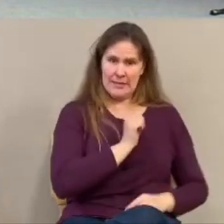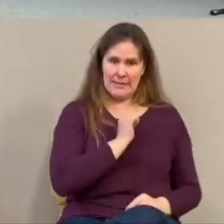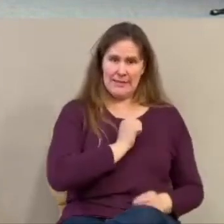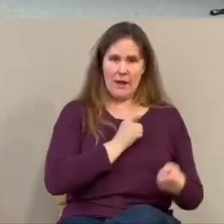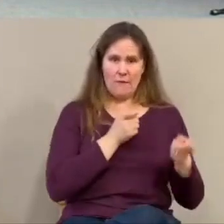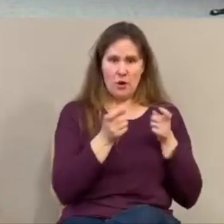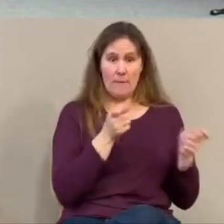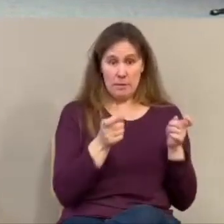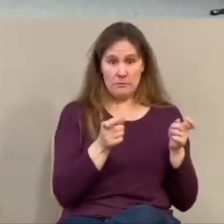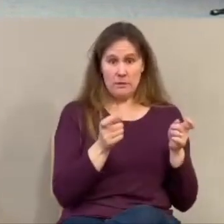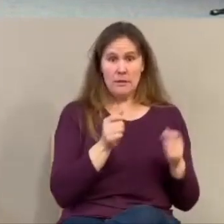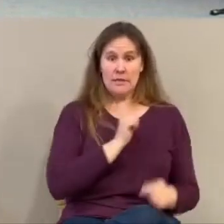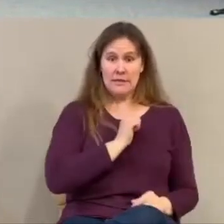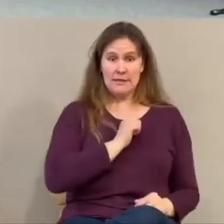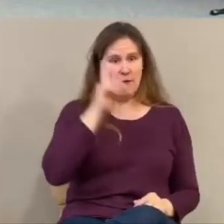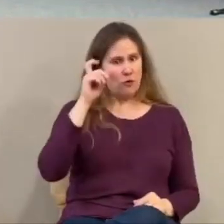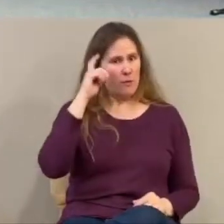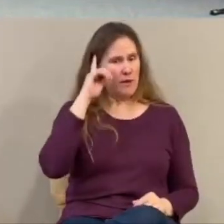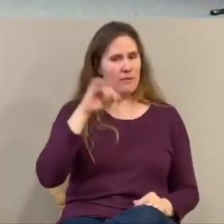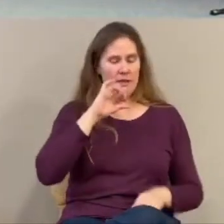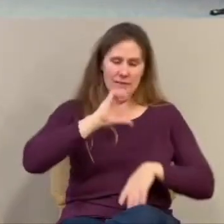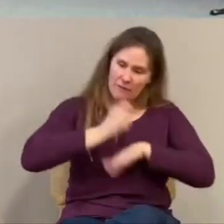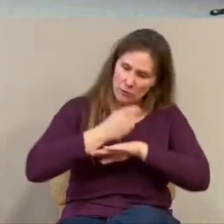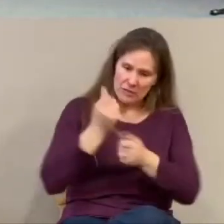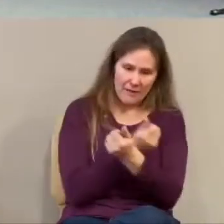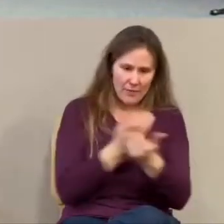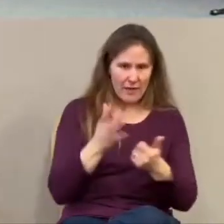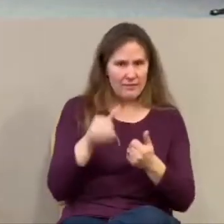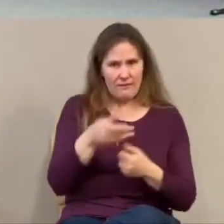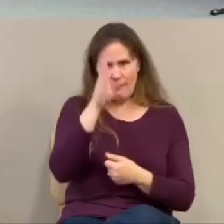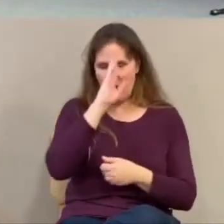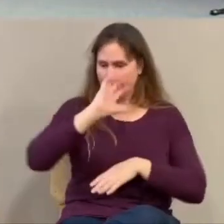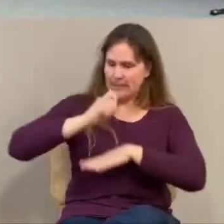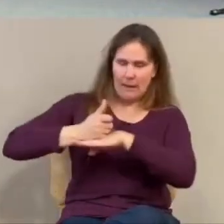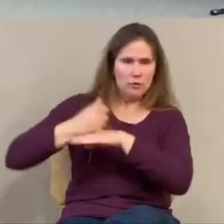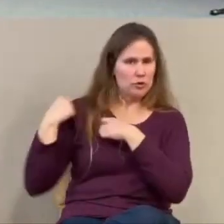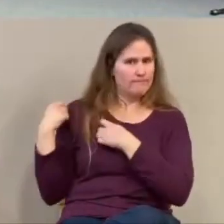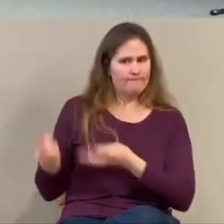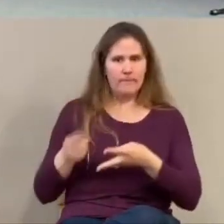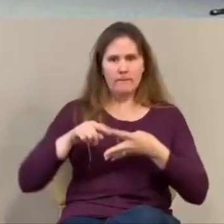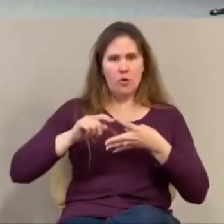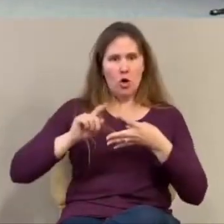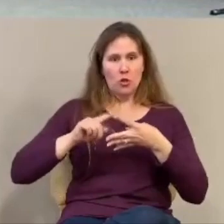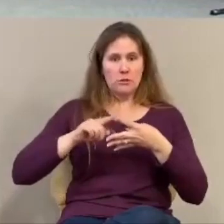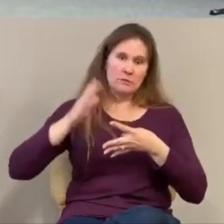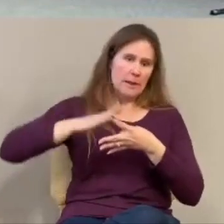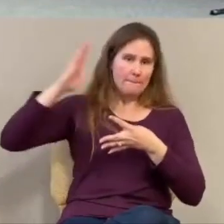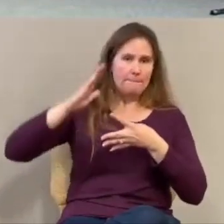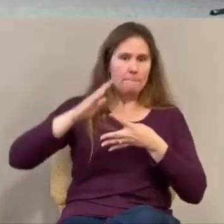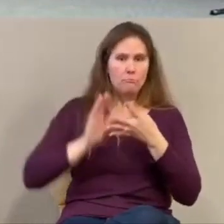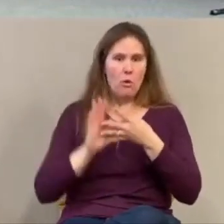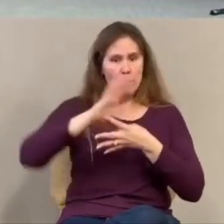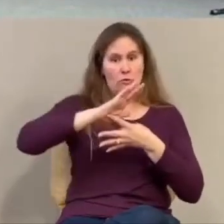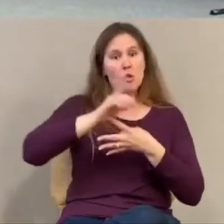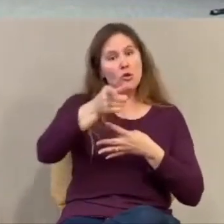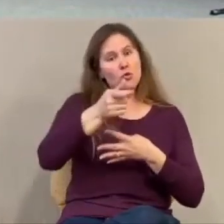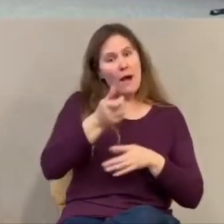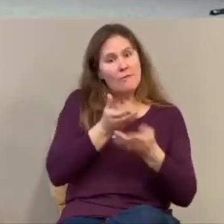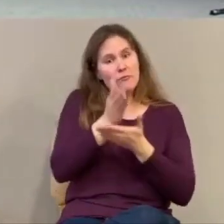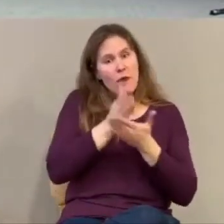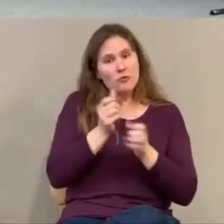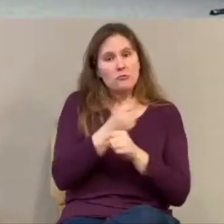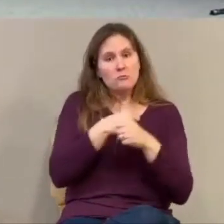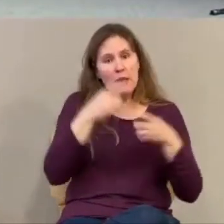Self-government. Self-government is the foundation of everything that God establishes. You have the right to make choices about